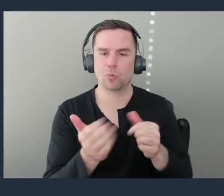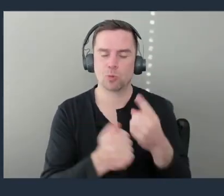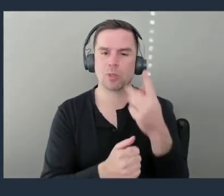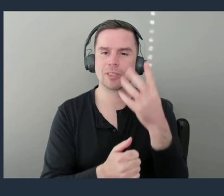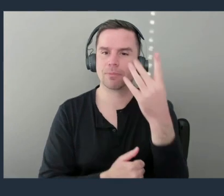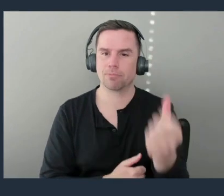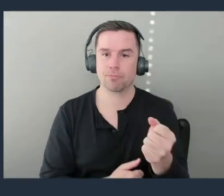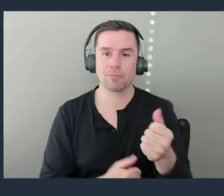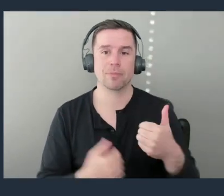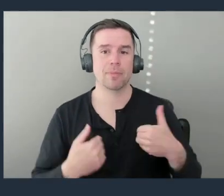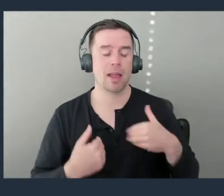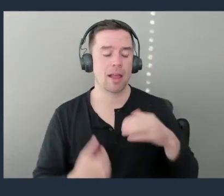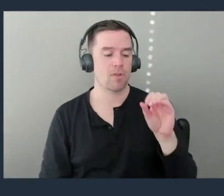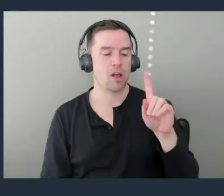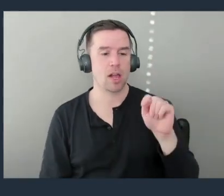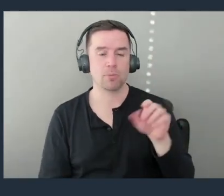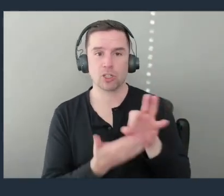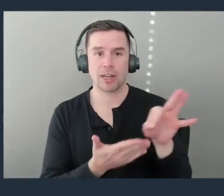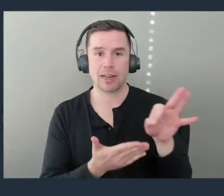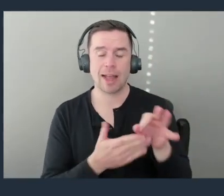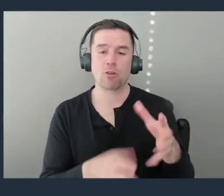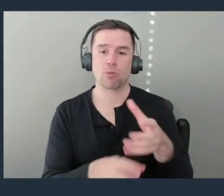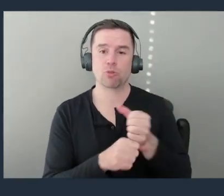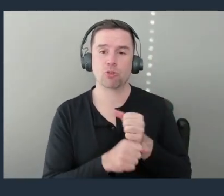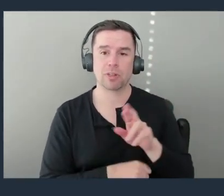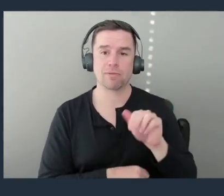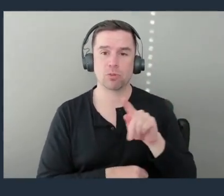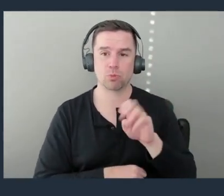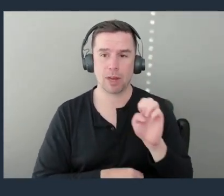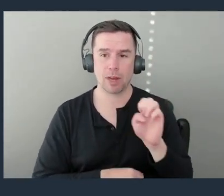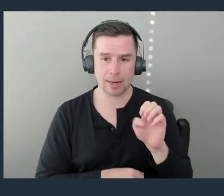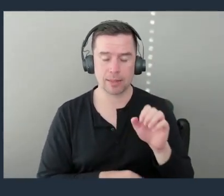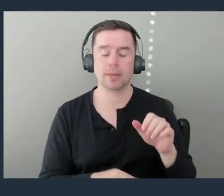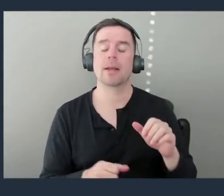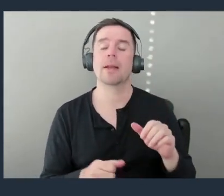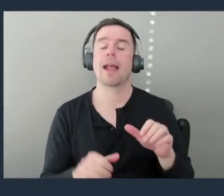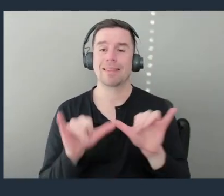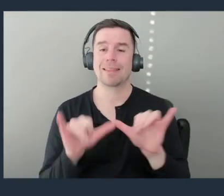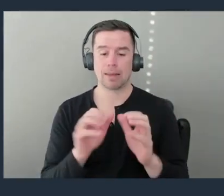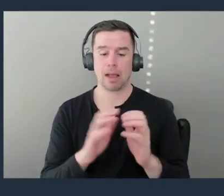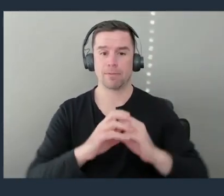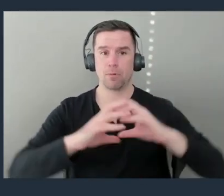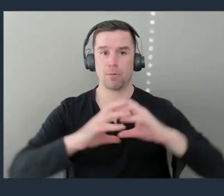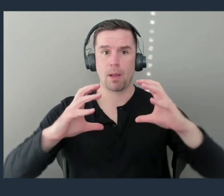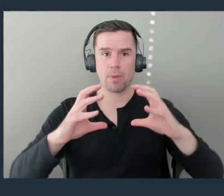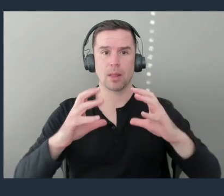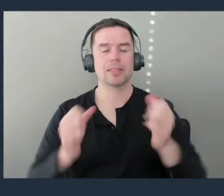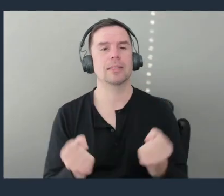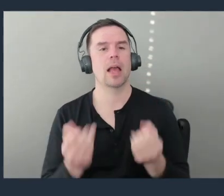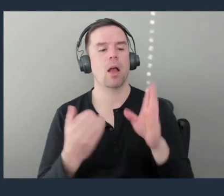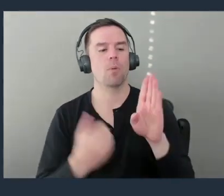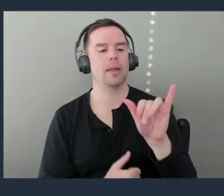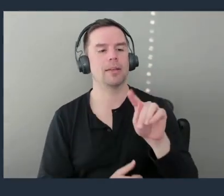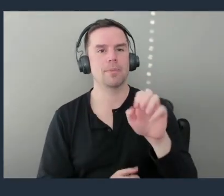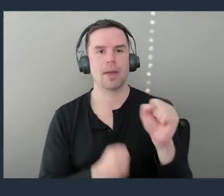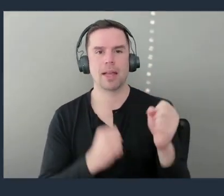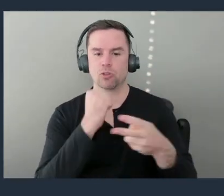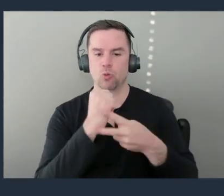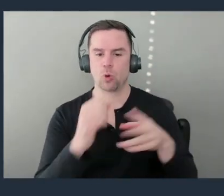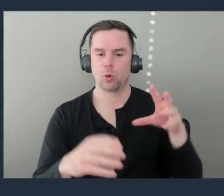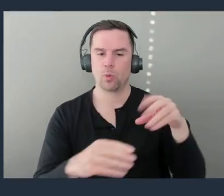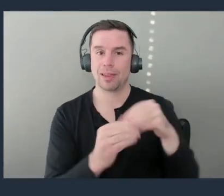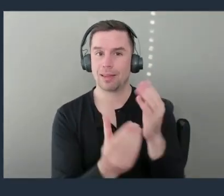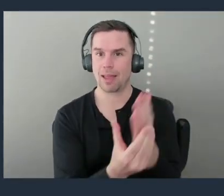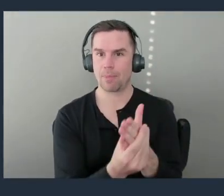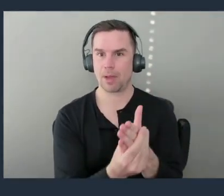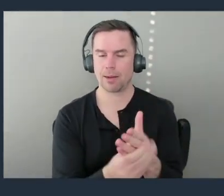retrieval rate on the axis, and the bubble size is the number of bytes stored in that bucket. We can see that